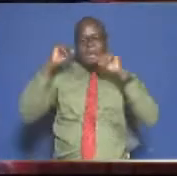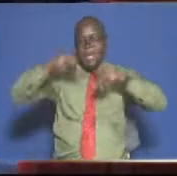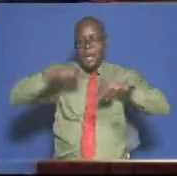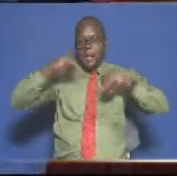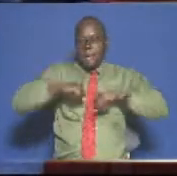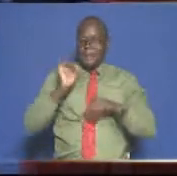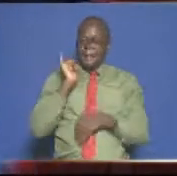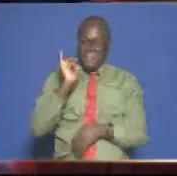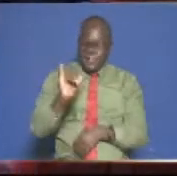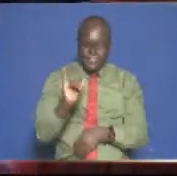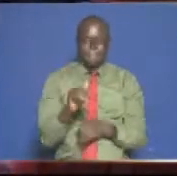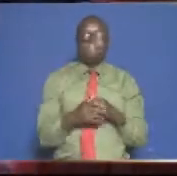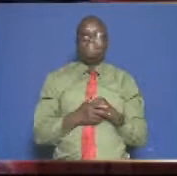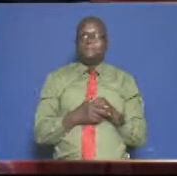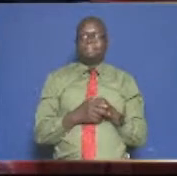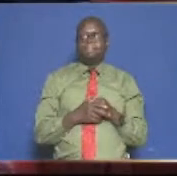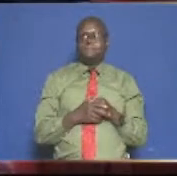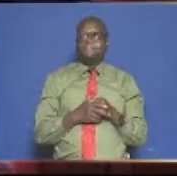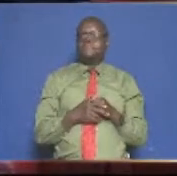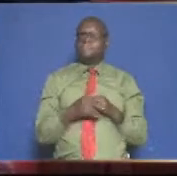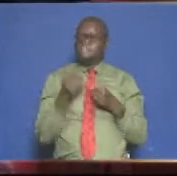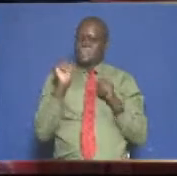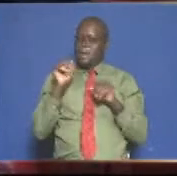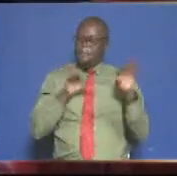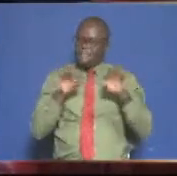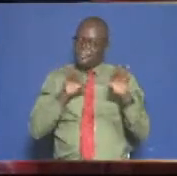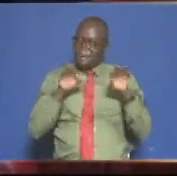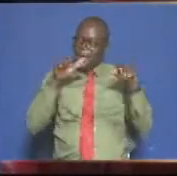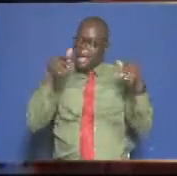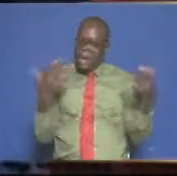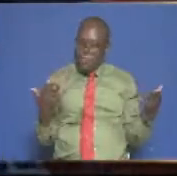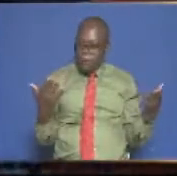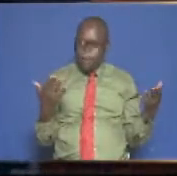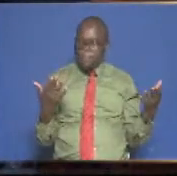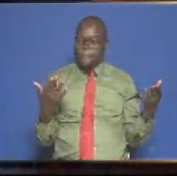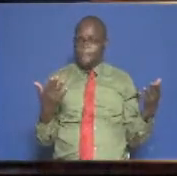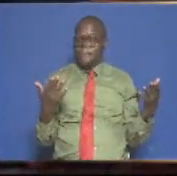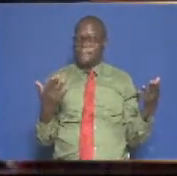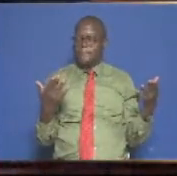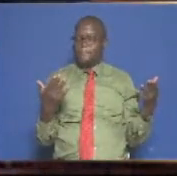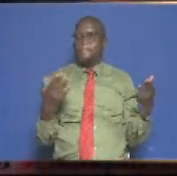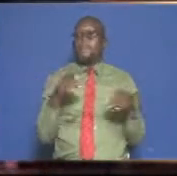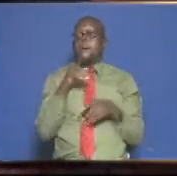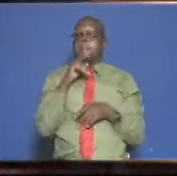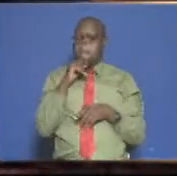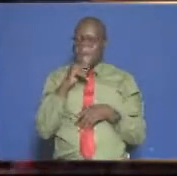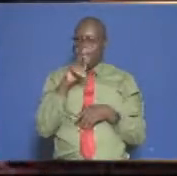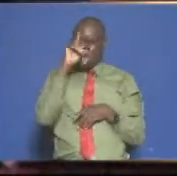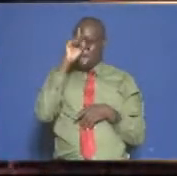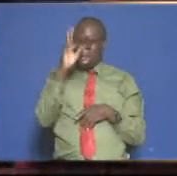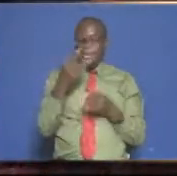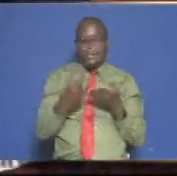that he could be described with the following words, that he was astute debater.